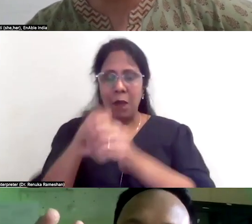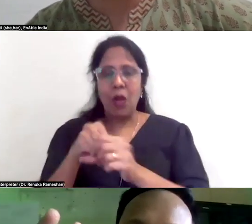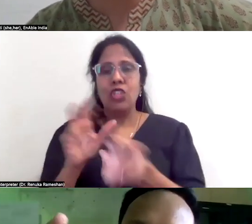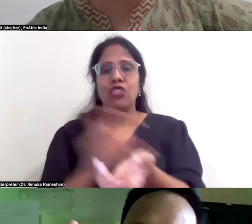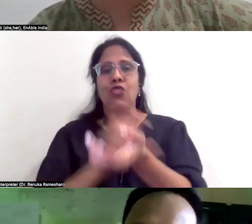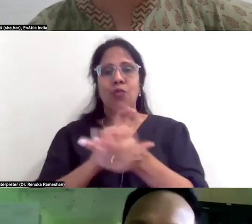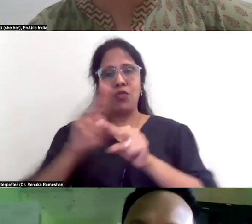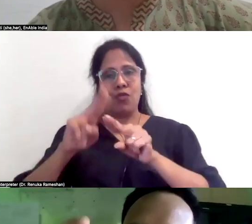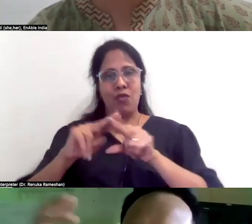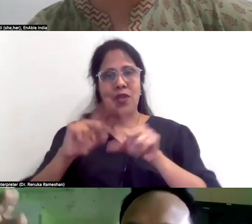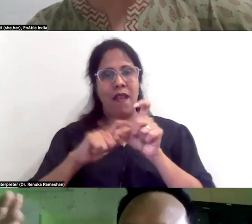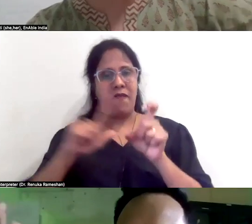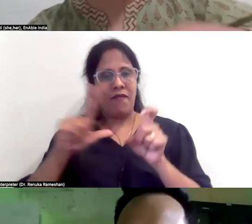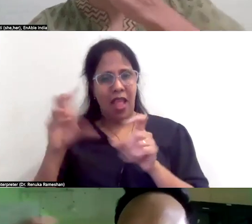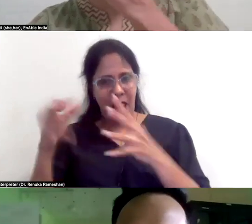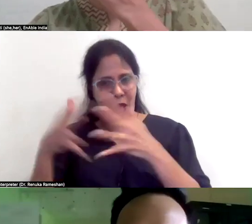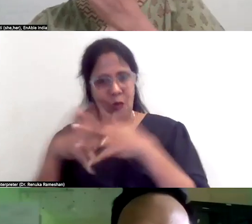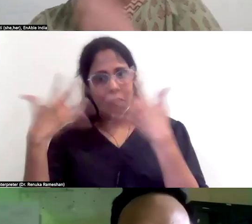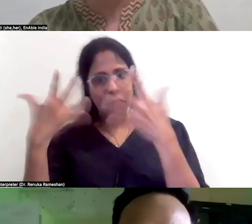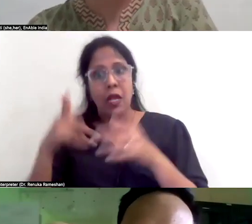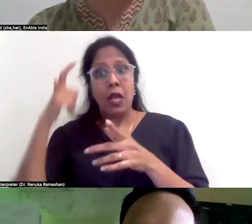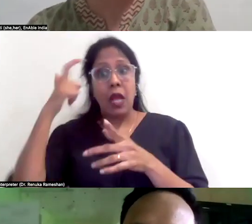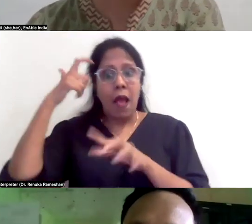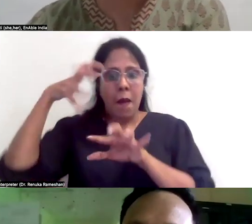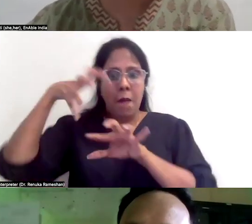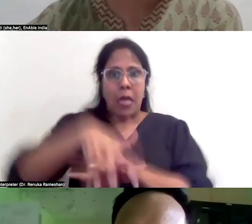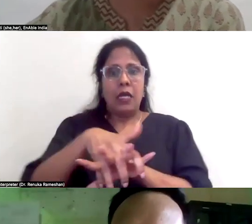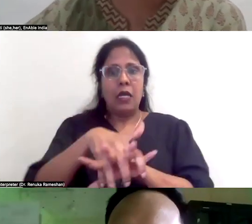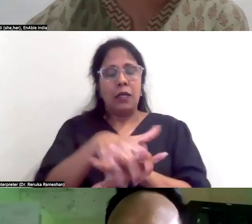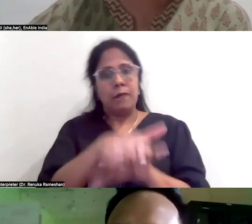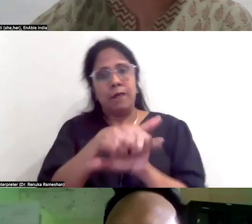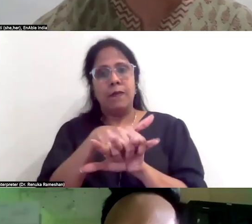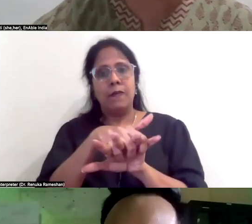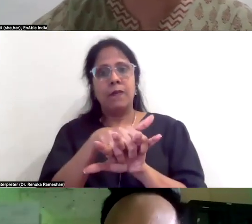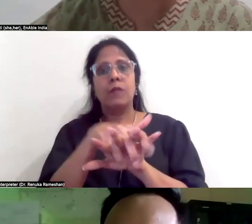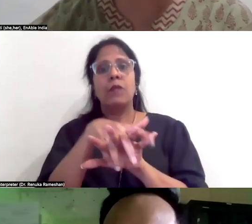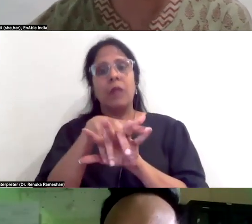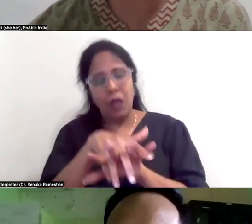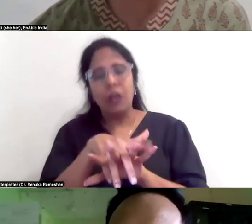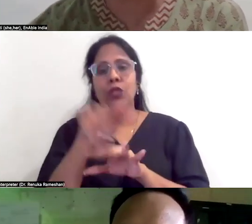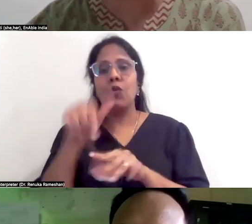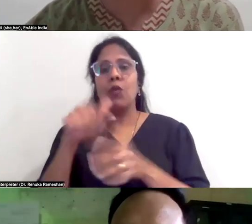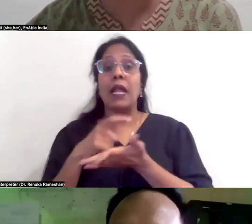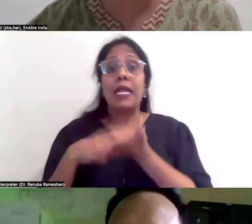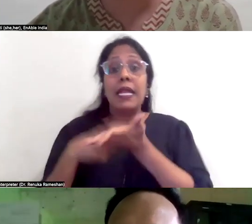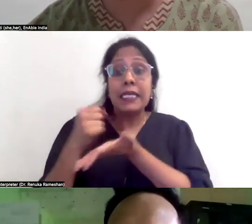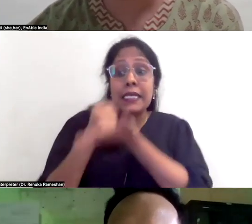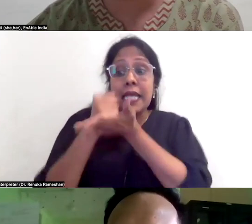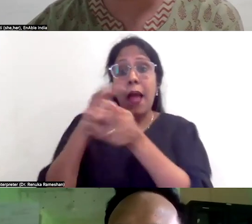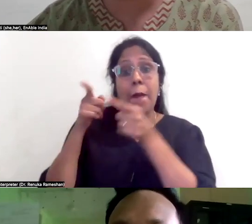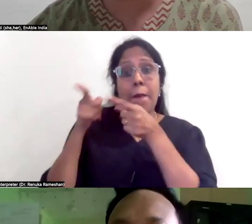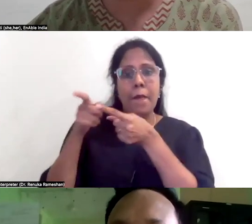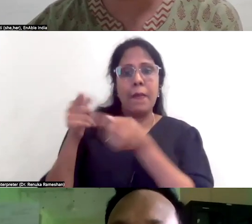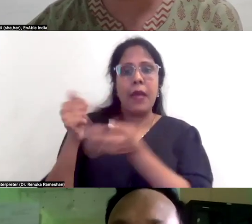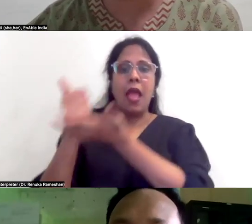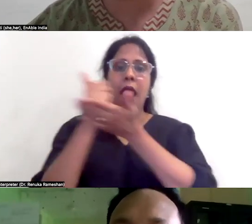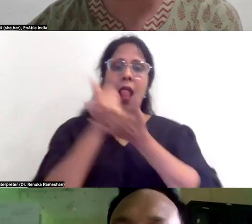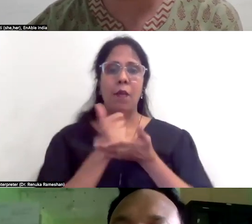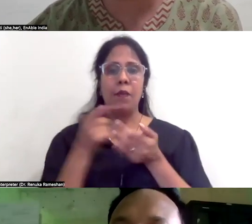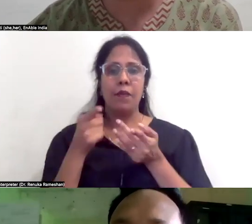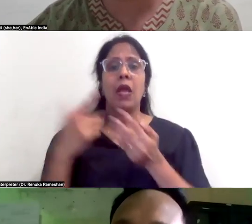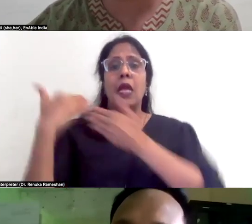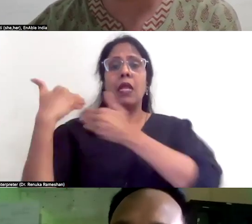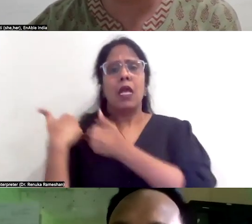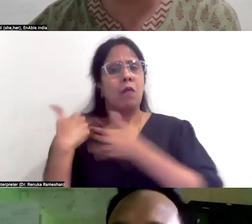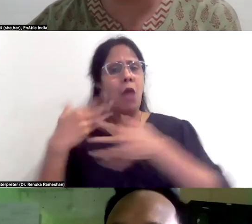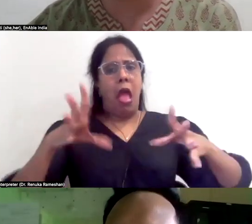that mental model actually, which was means done in rehab. Yeah. So I took different responsibilities